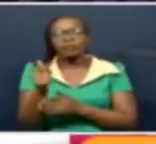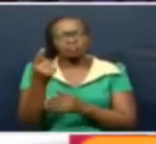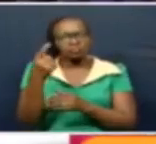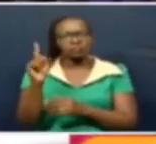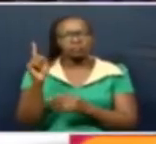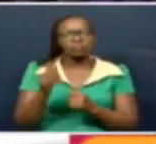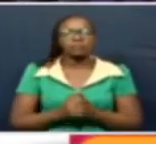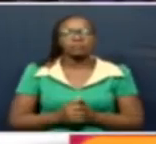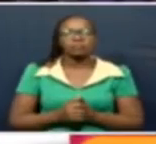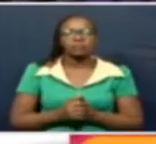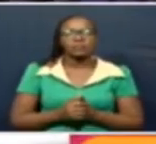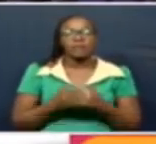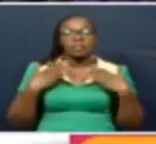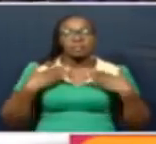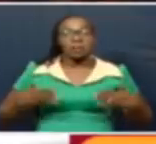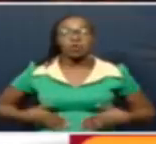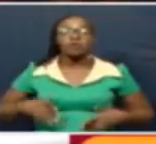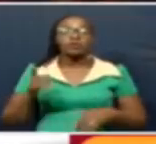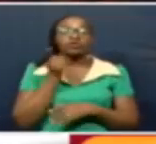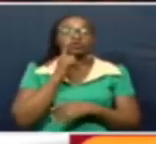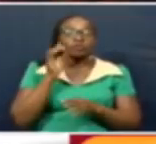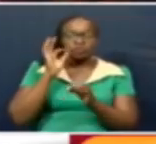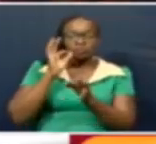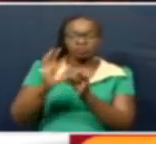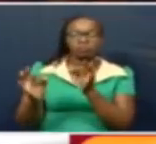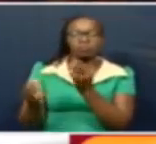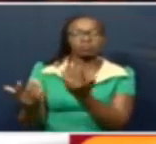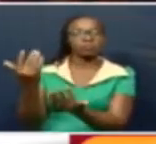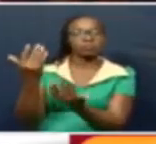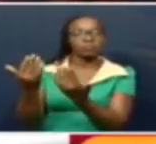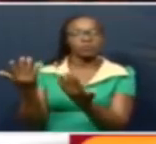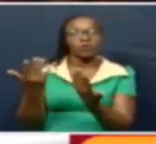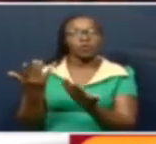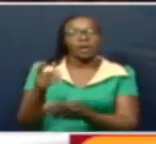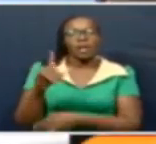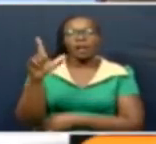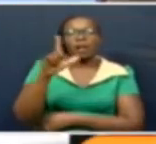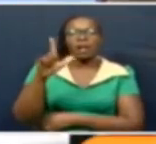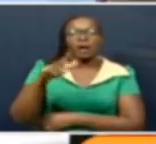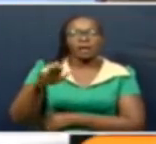unatarajiwa kuchomwa kesho katika maziara ya Lang'ata jijini Nairobi.